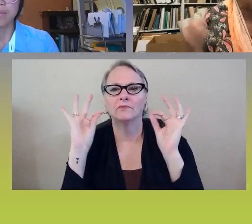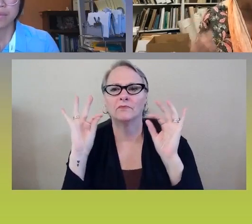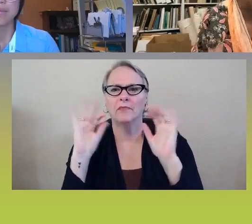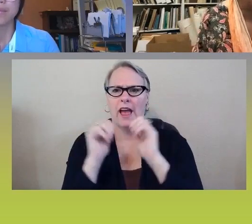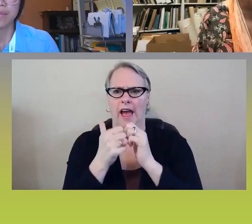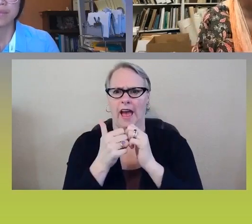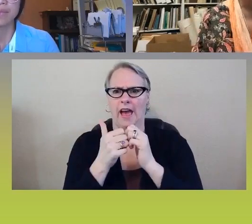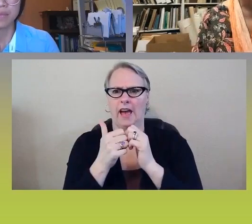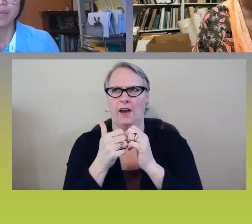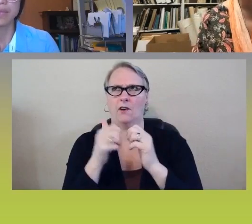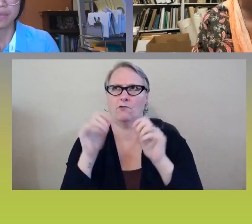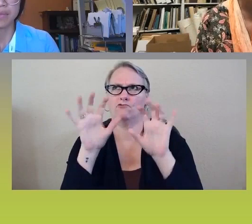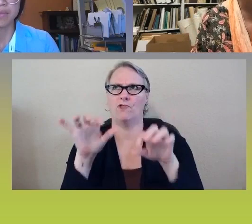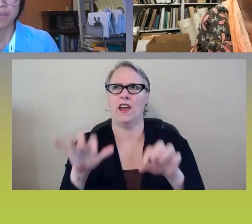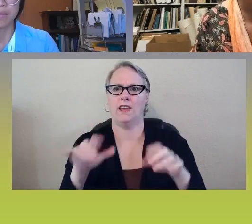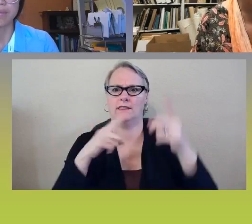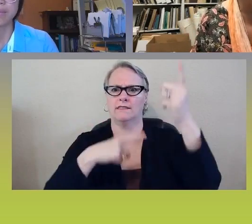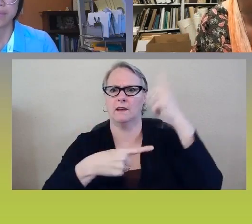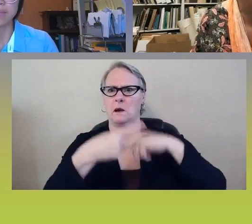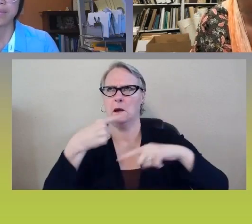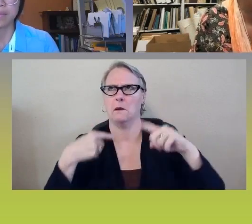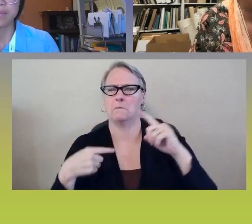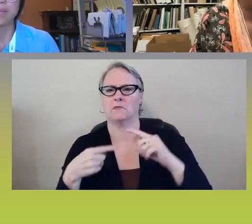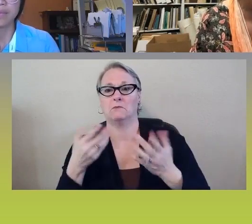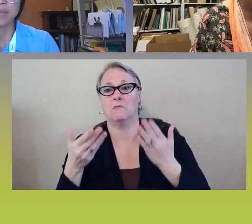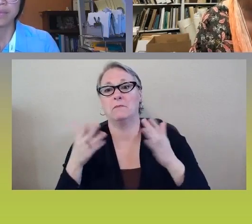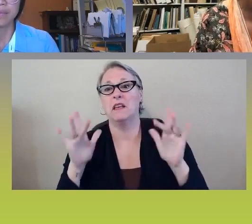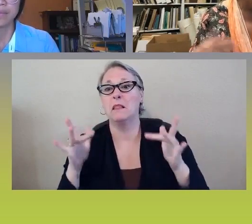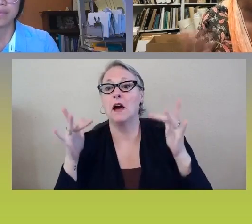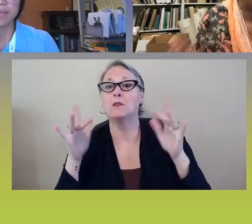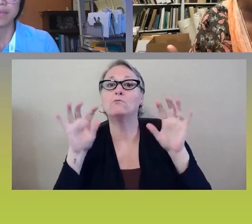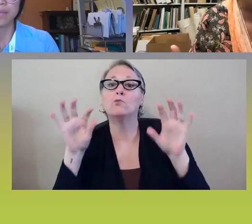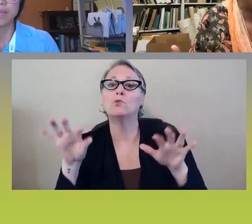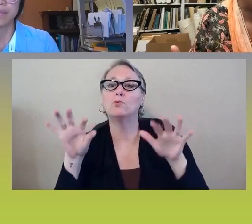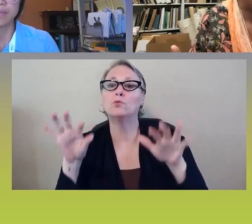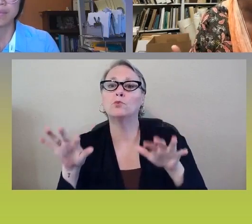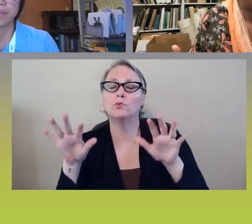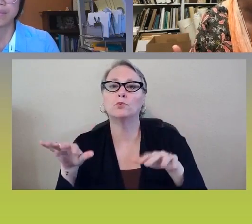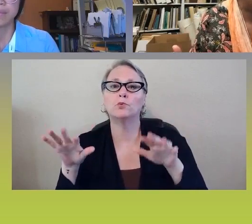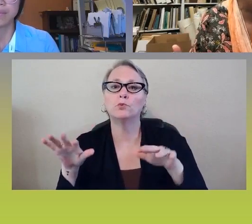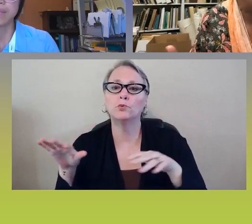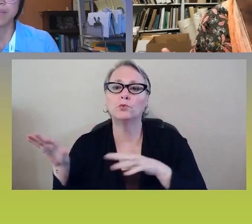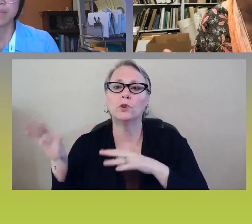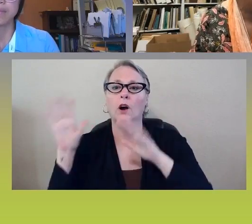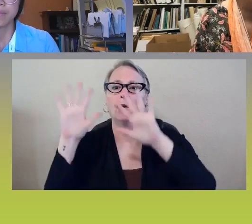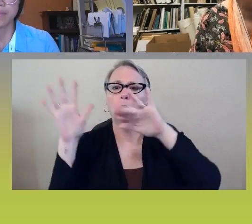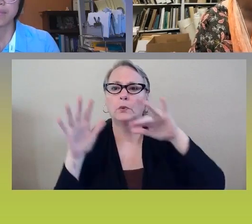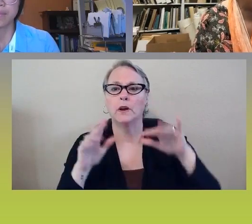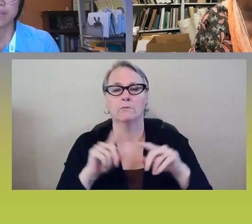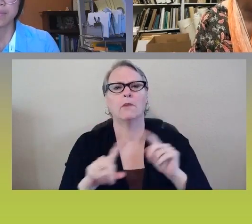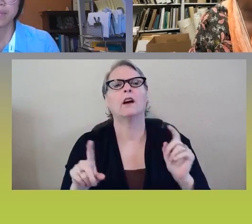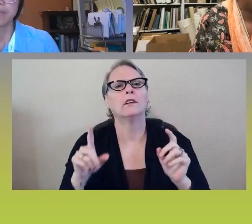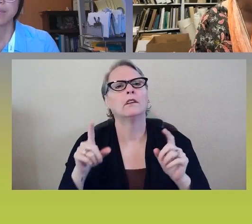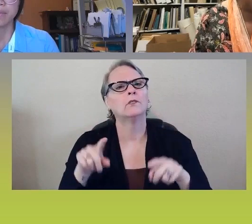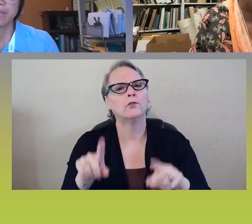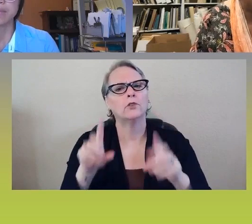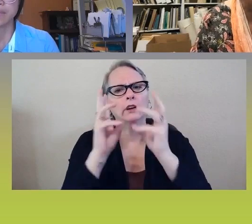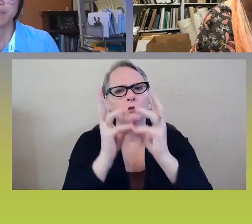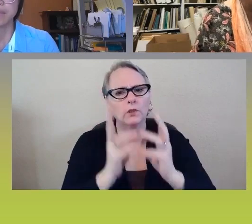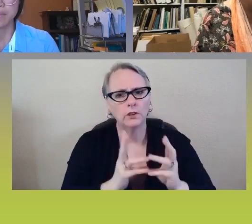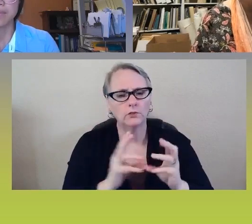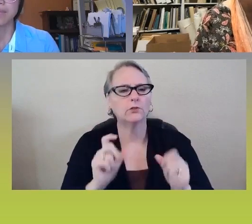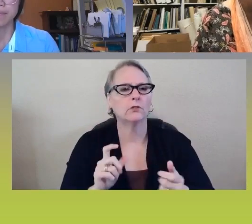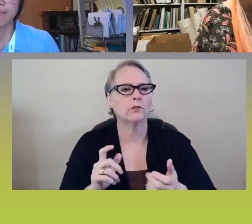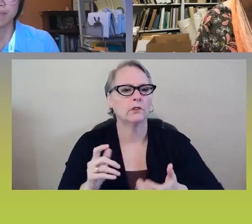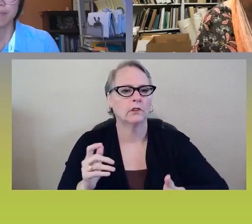rain comes, and maybe it's just a light rain, or in the winter, collecting